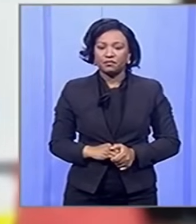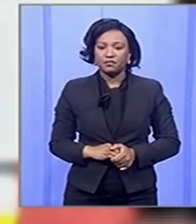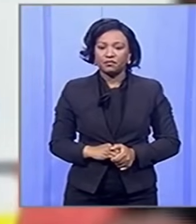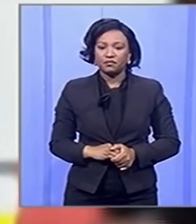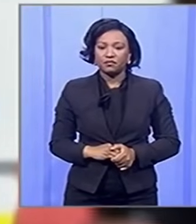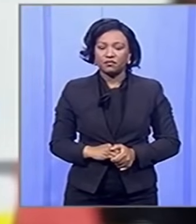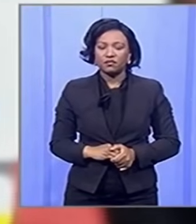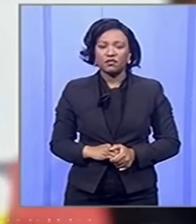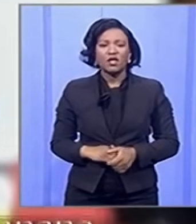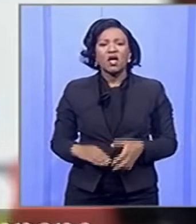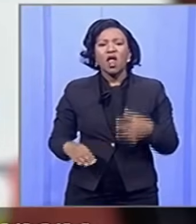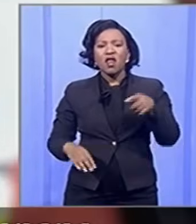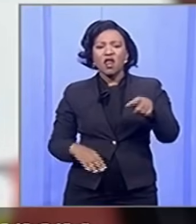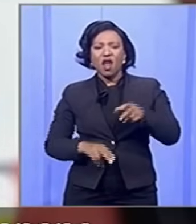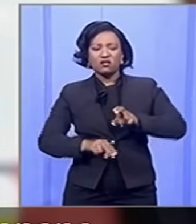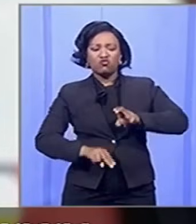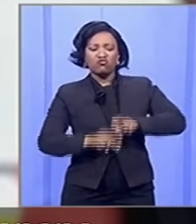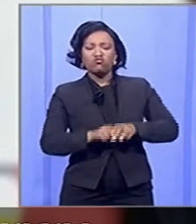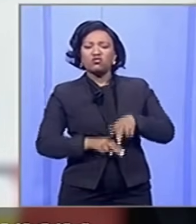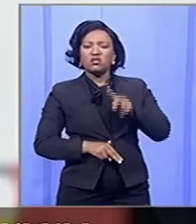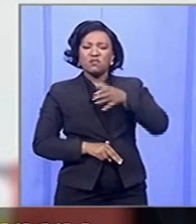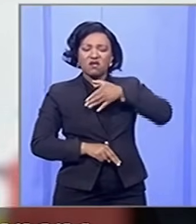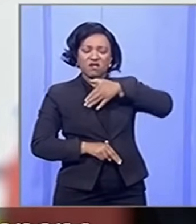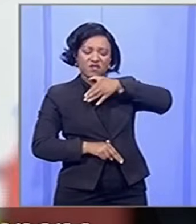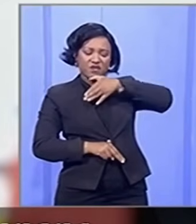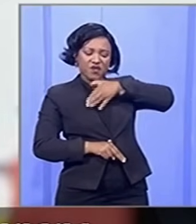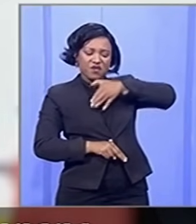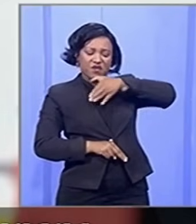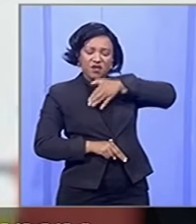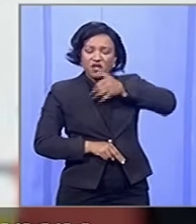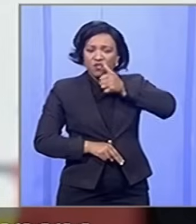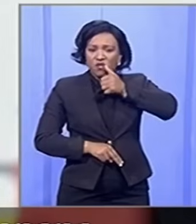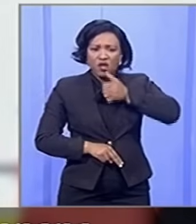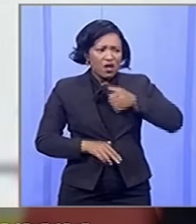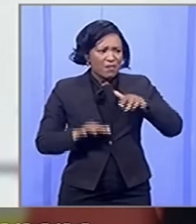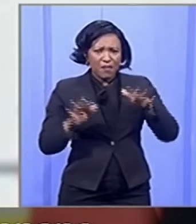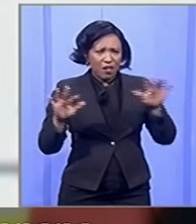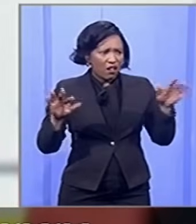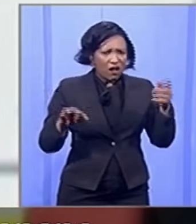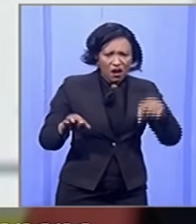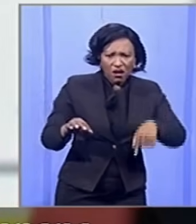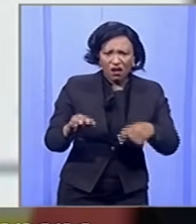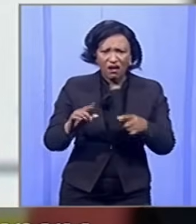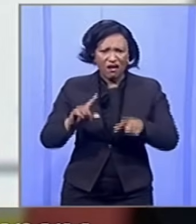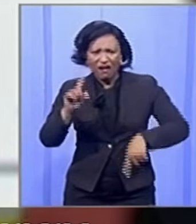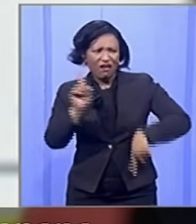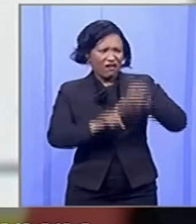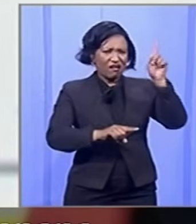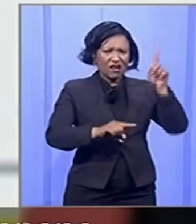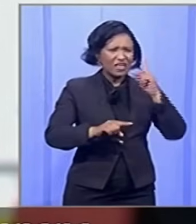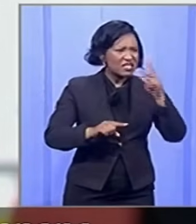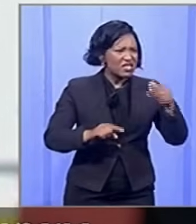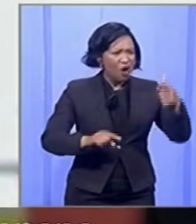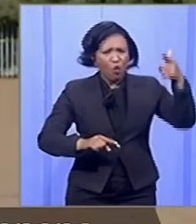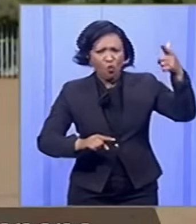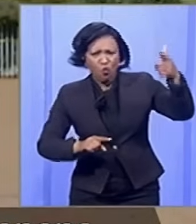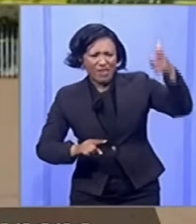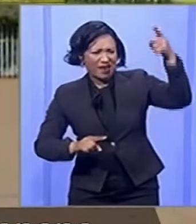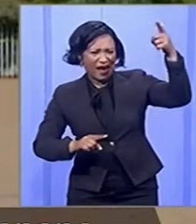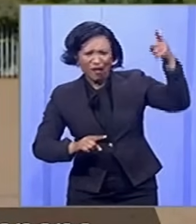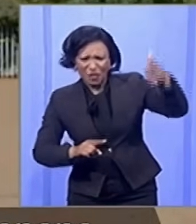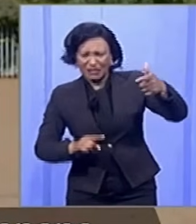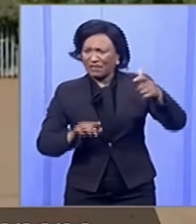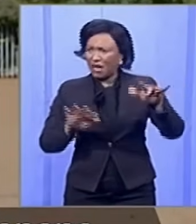nna ke ituletse moo ke re kenyela black le bolega ke bone ke ragiwa ke batho moo ga ke ka bona batho ba ntse ba thunya kwatša.